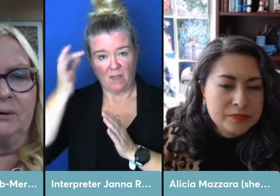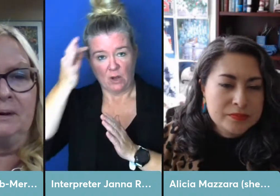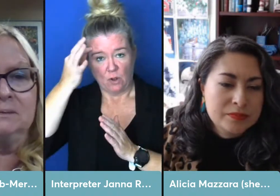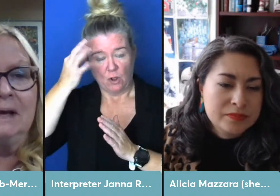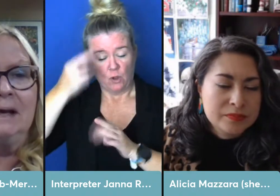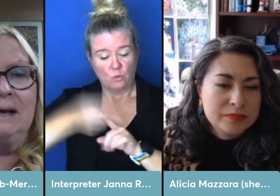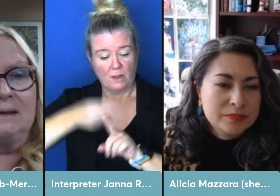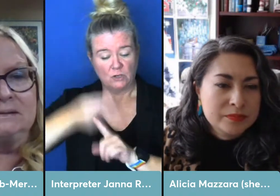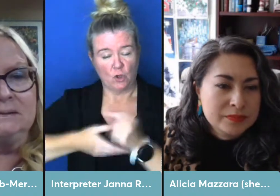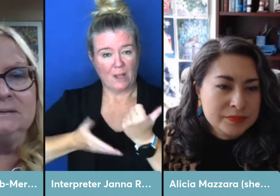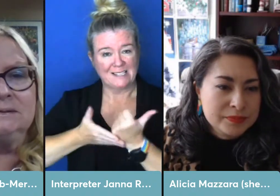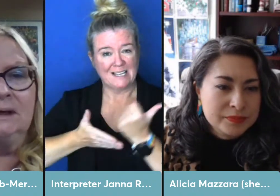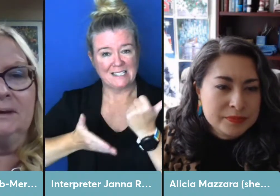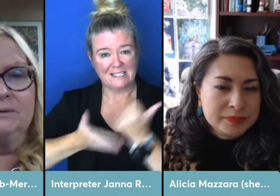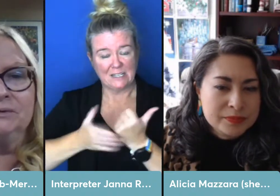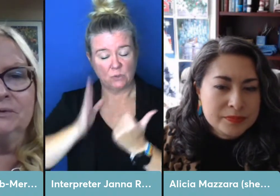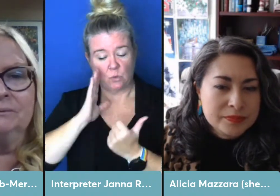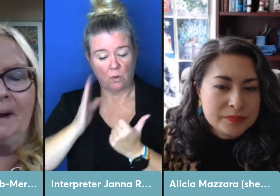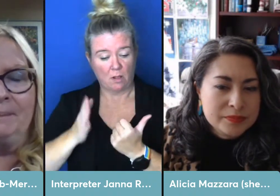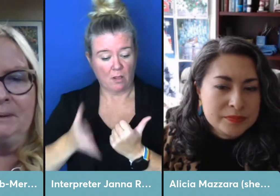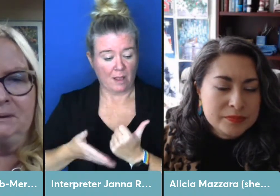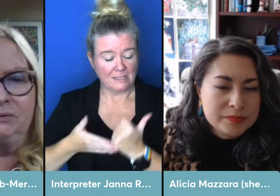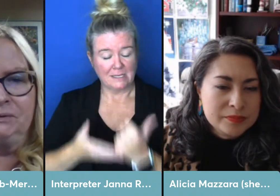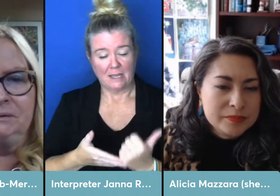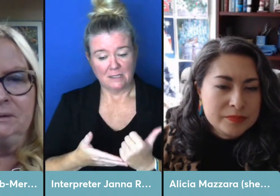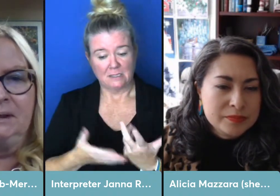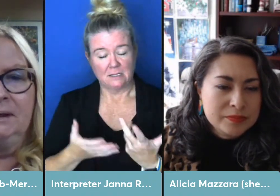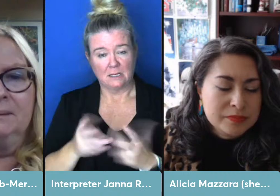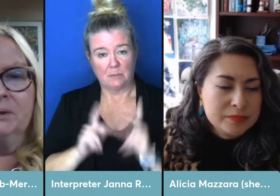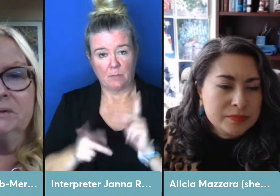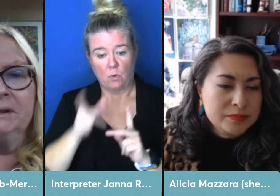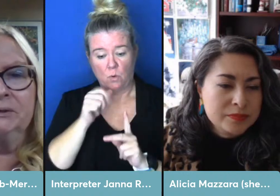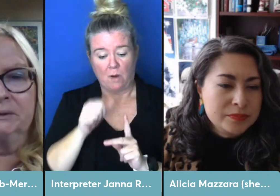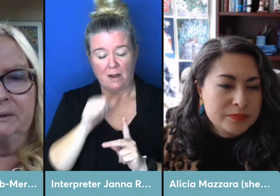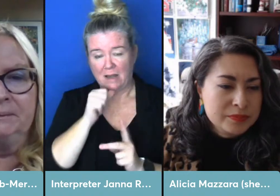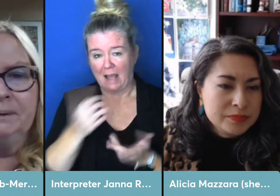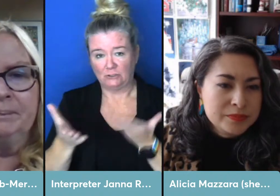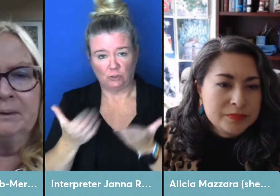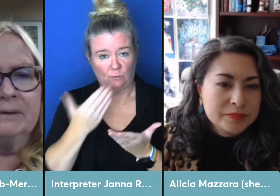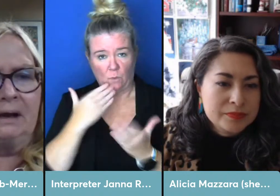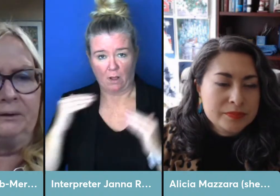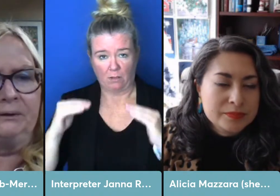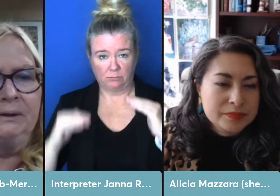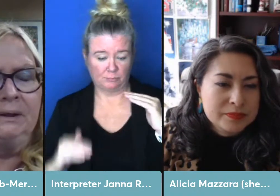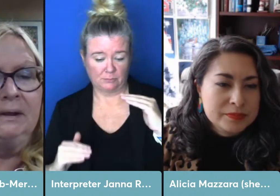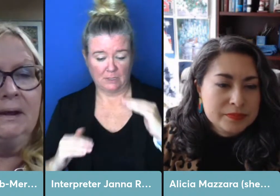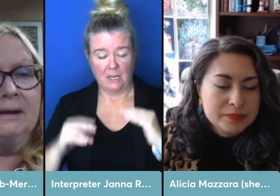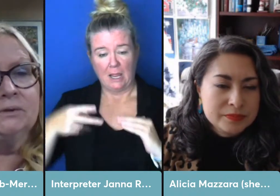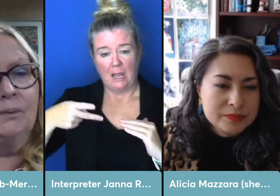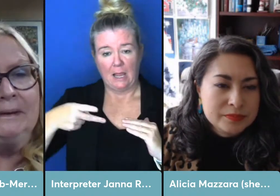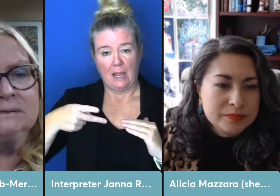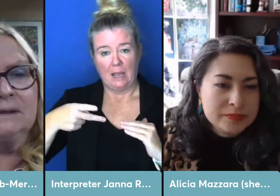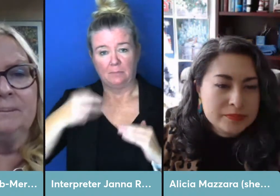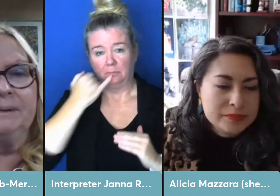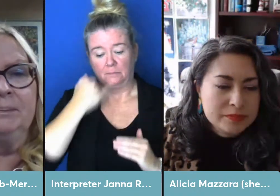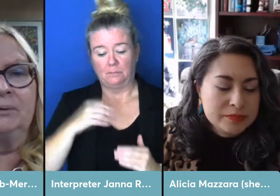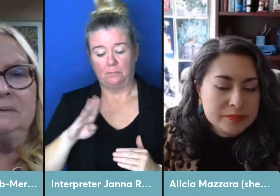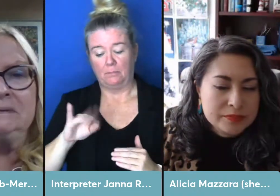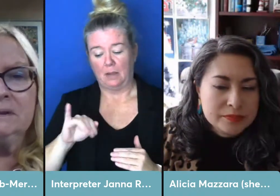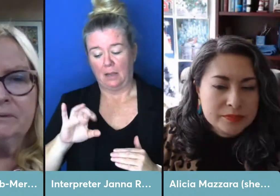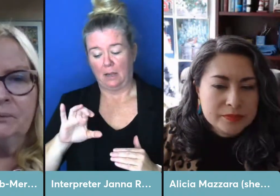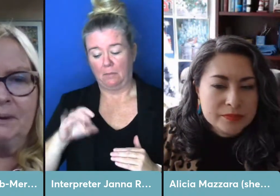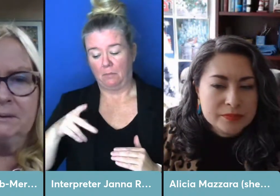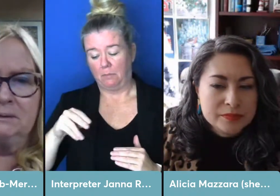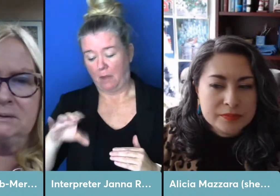assistance programs assist underserved populations, particularly people of color, and to what extent